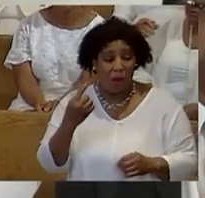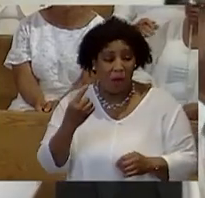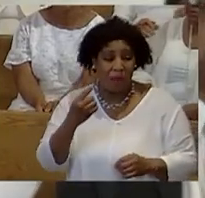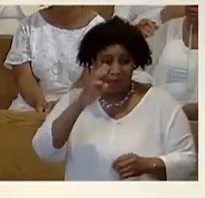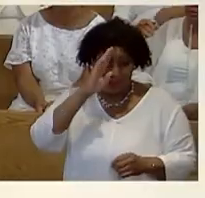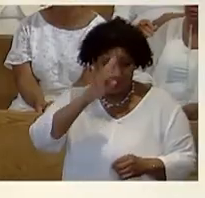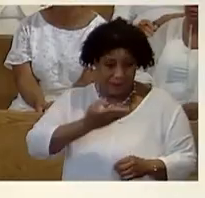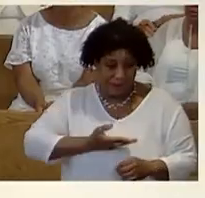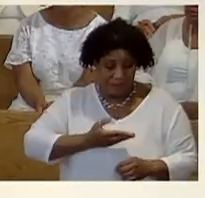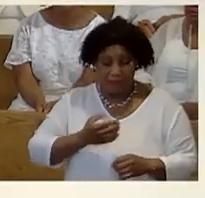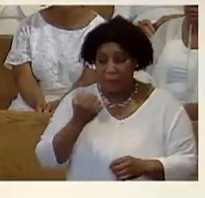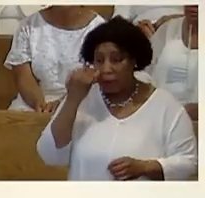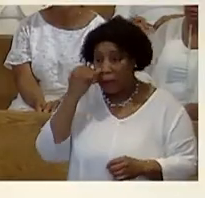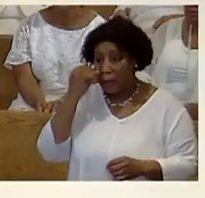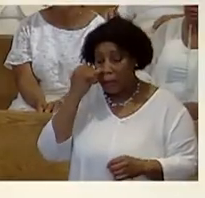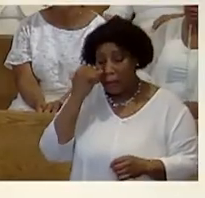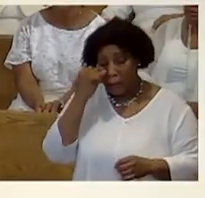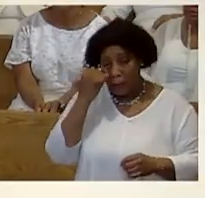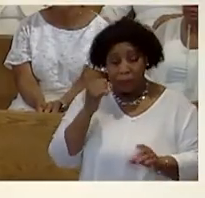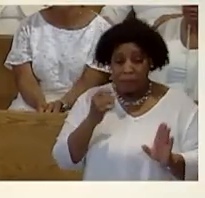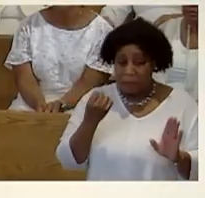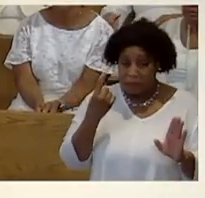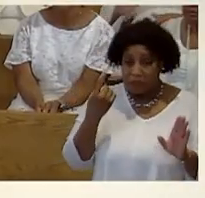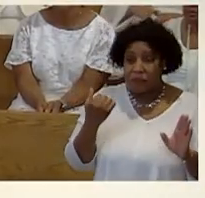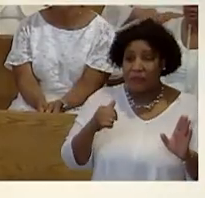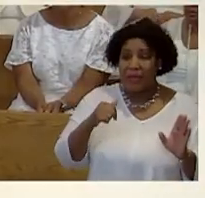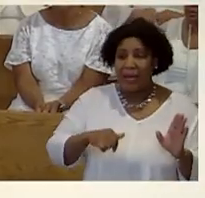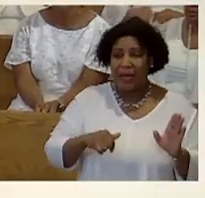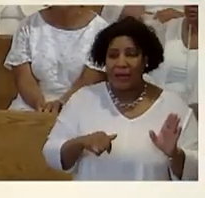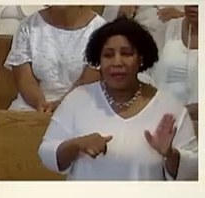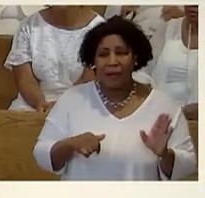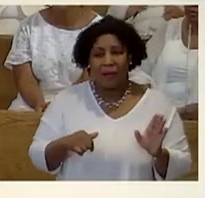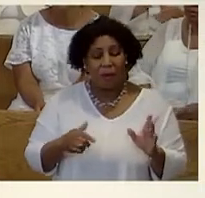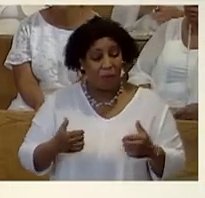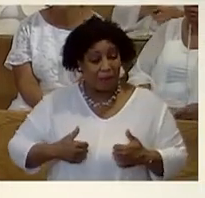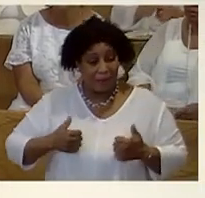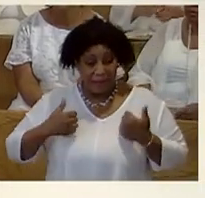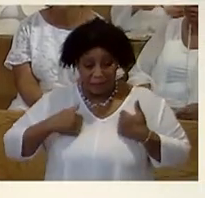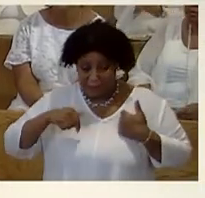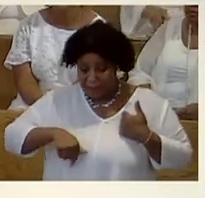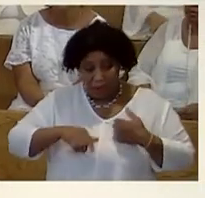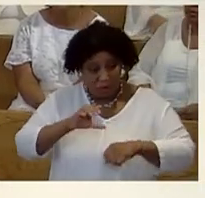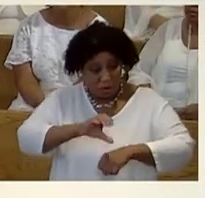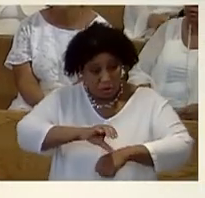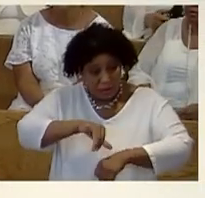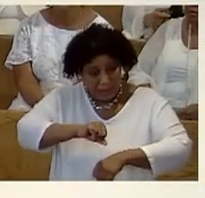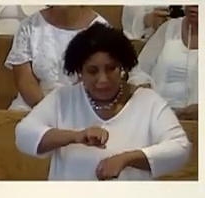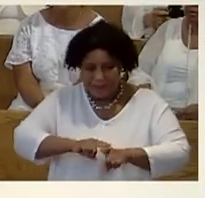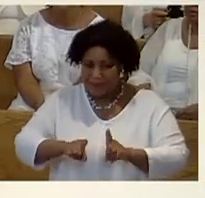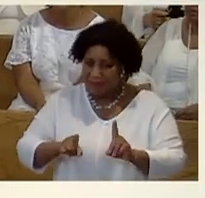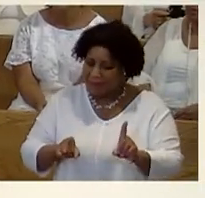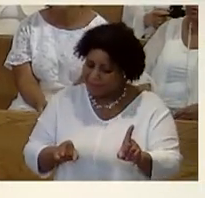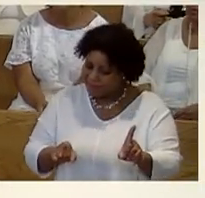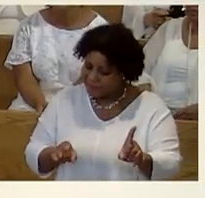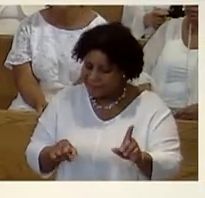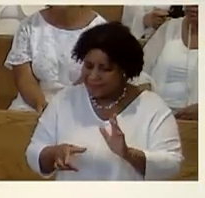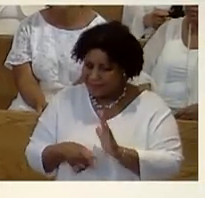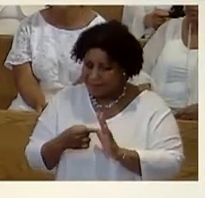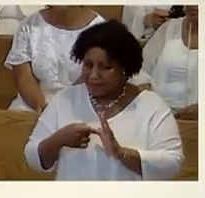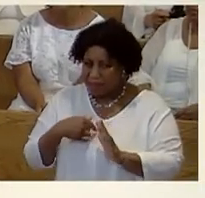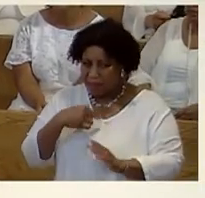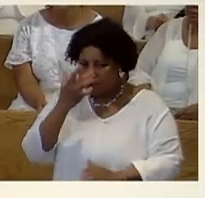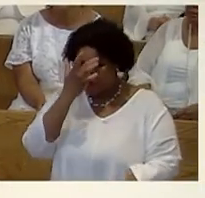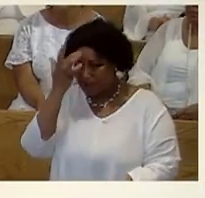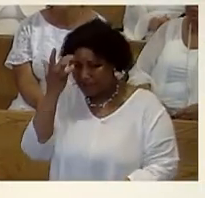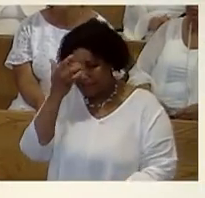begotten son. Here it is today, we are active and alive in the house of the Lord, but yet we forget the fact that